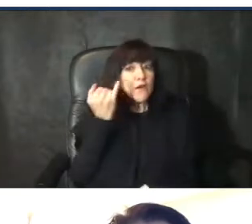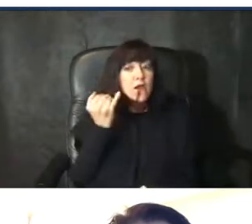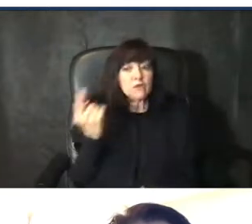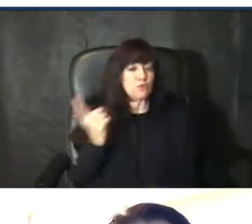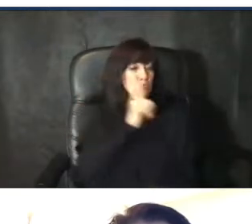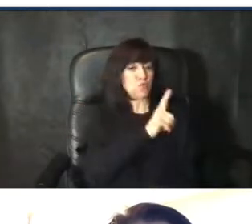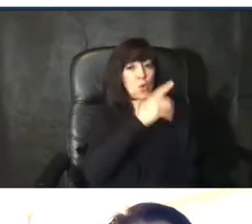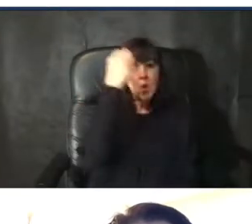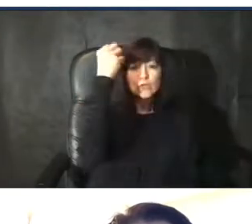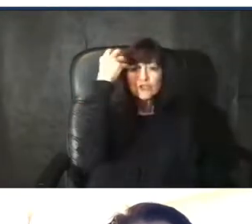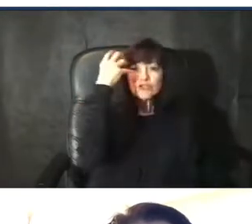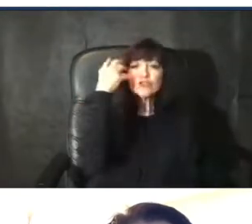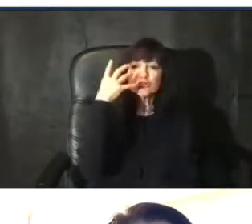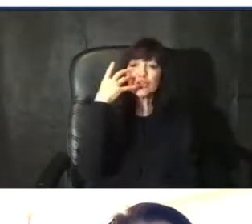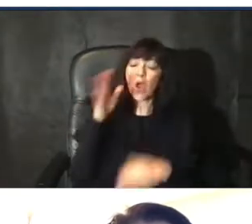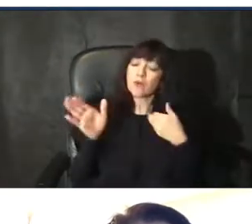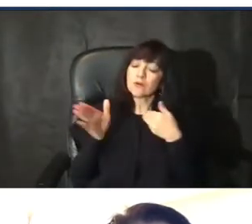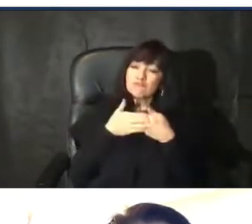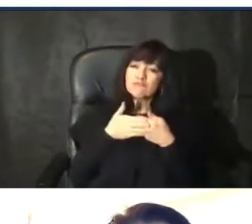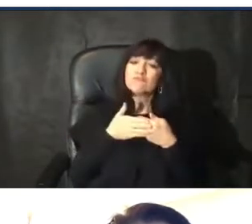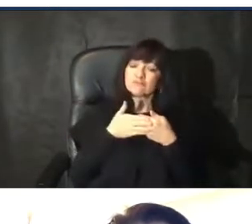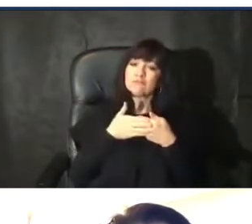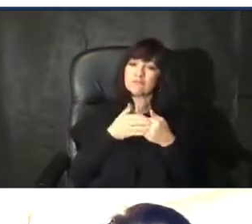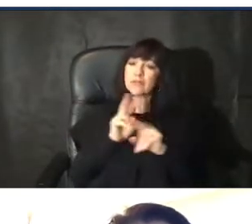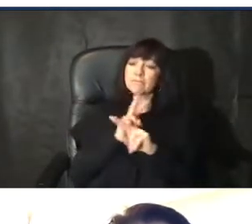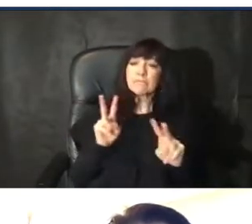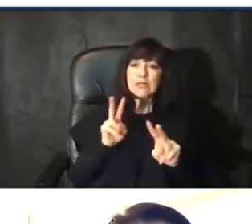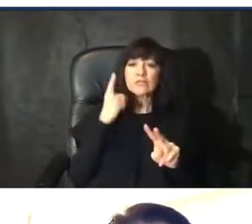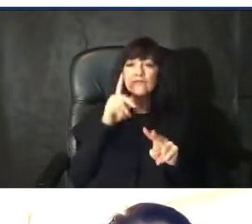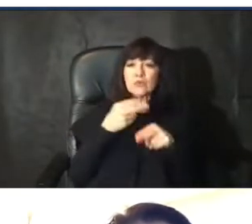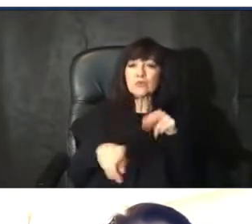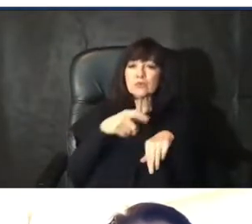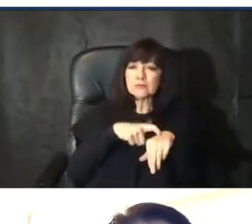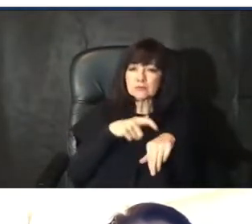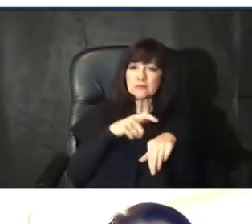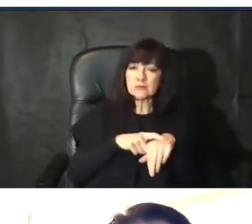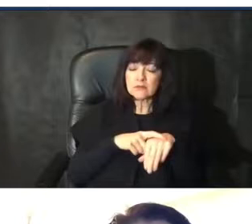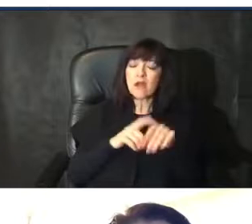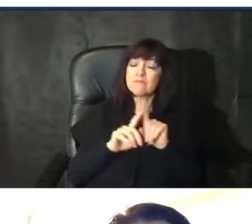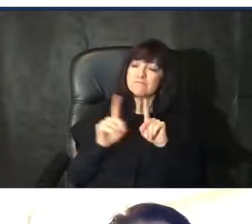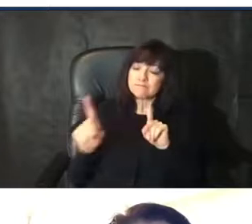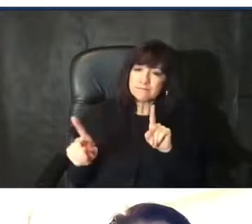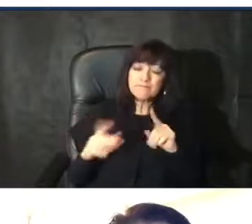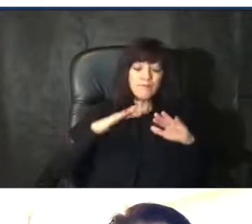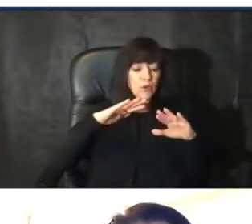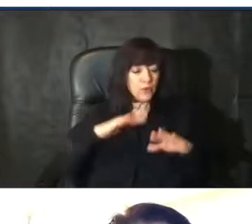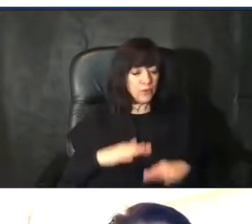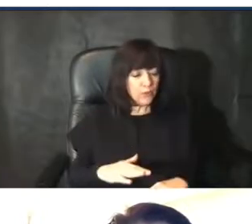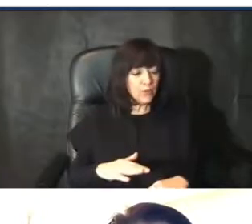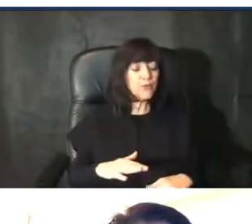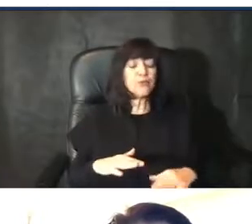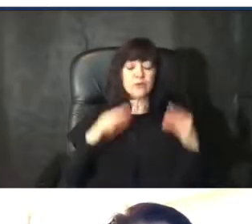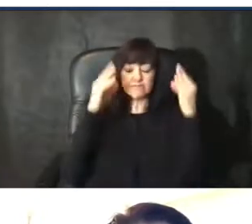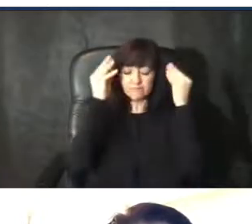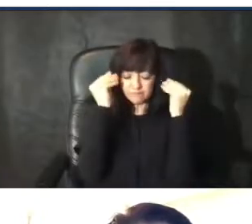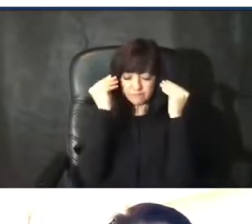care of yourself. And caregivers definitely have their own feelings and concerns right now. So this is so important. We can't really take care